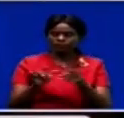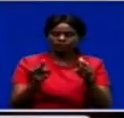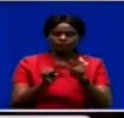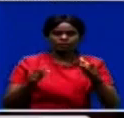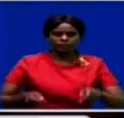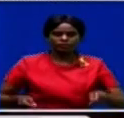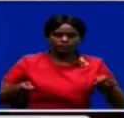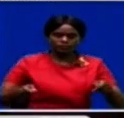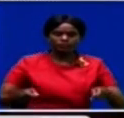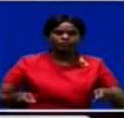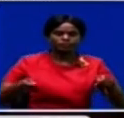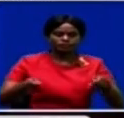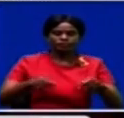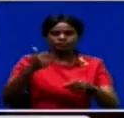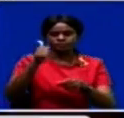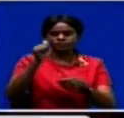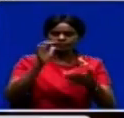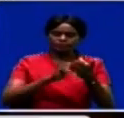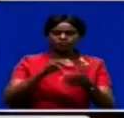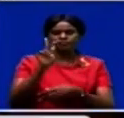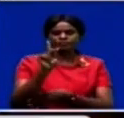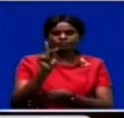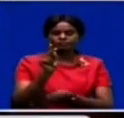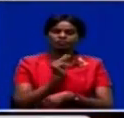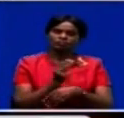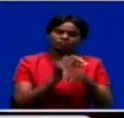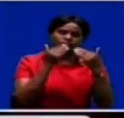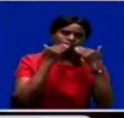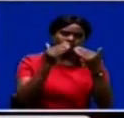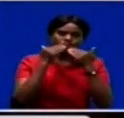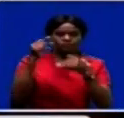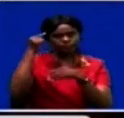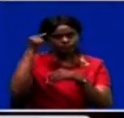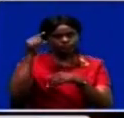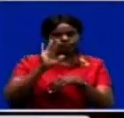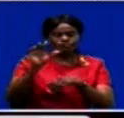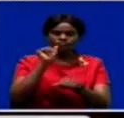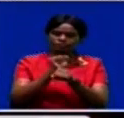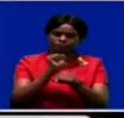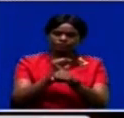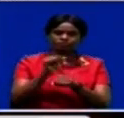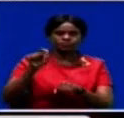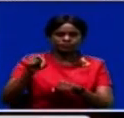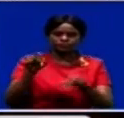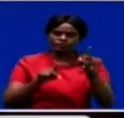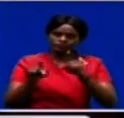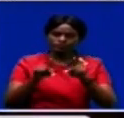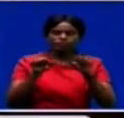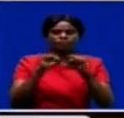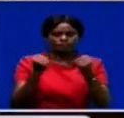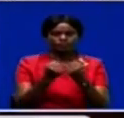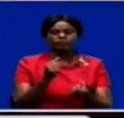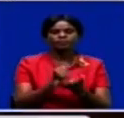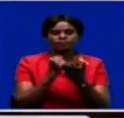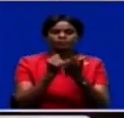worth 10,000 kwacha. We do appreciate the government's efforts in ensuring that it meets the needs of the people in the society through